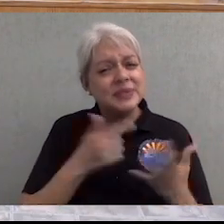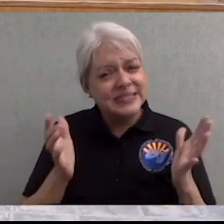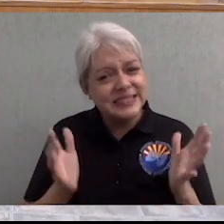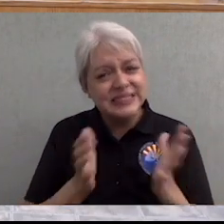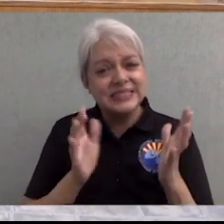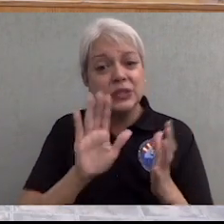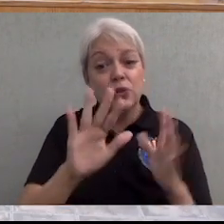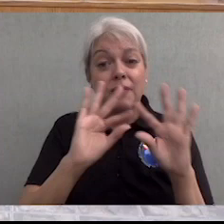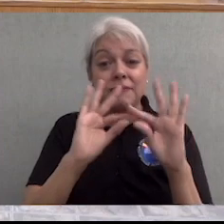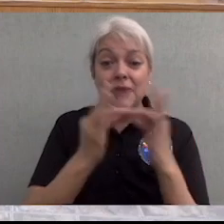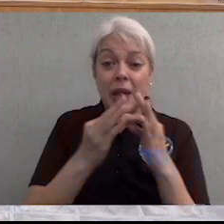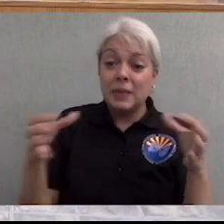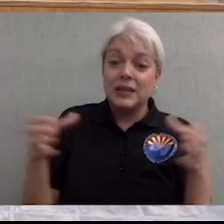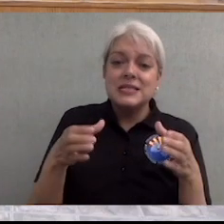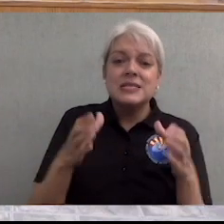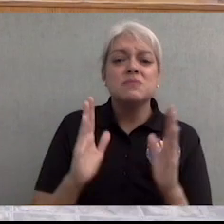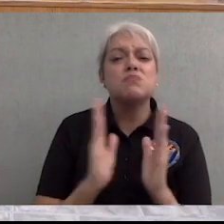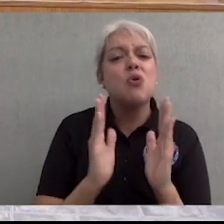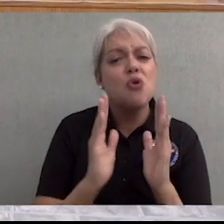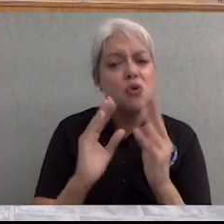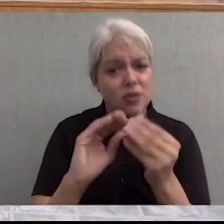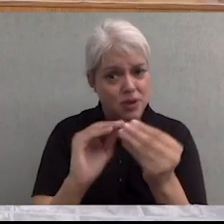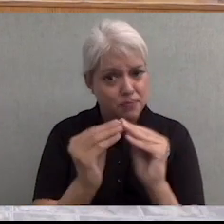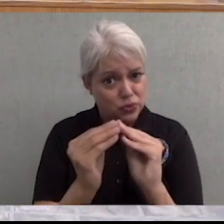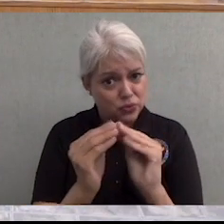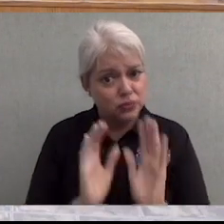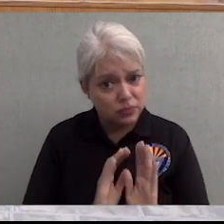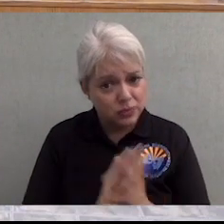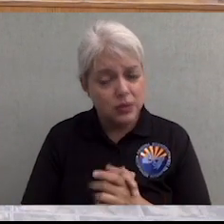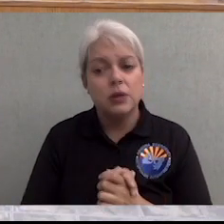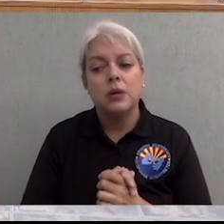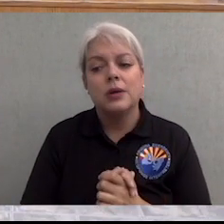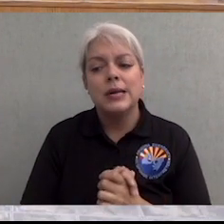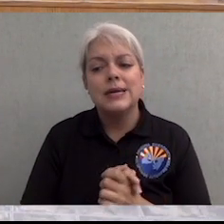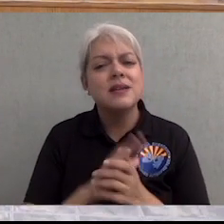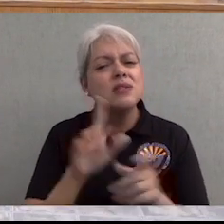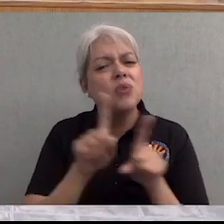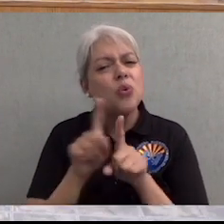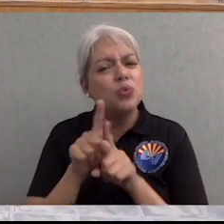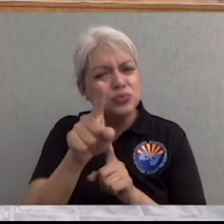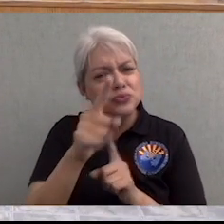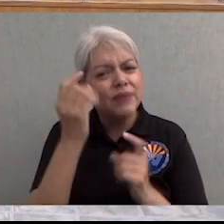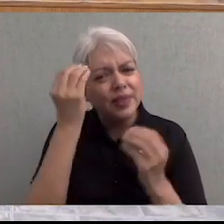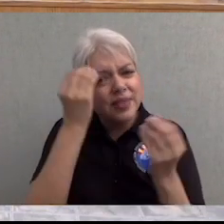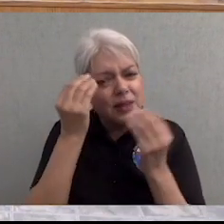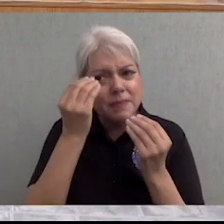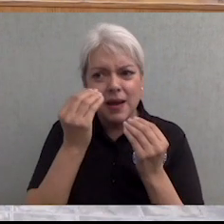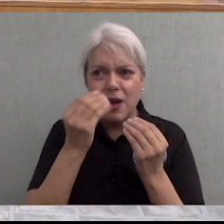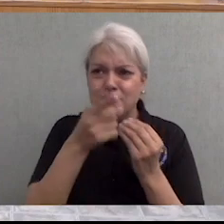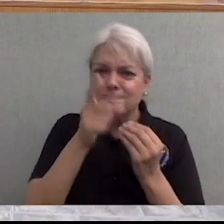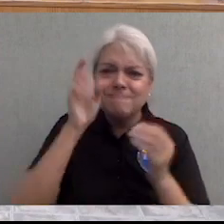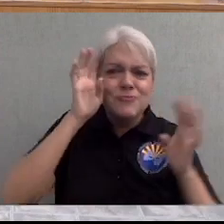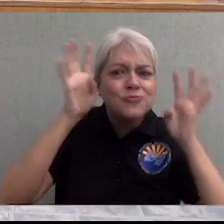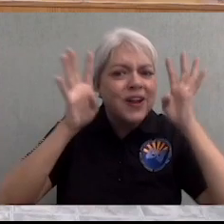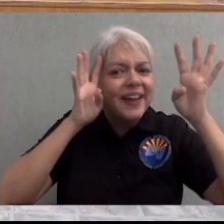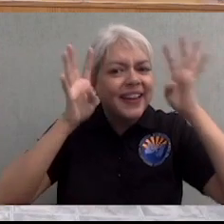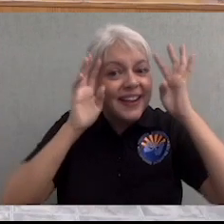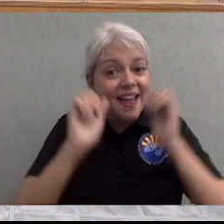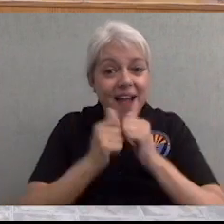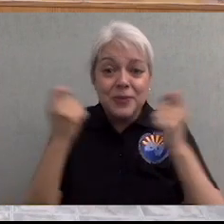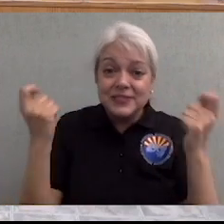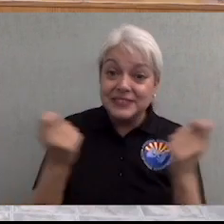minimum, right? And also, try to think of how you can creatively celebrate these holidays in a way